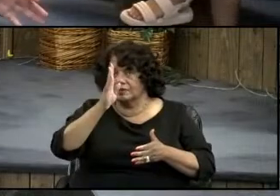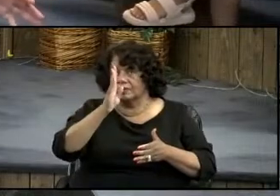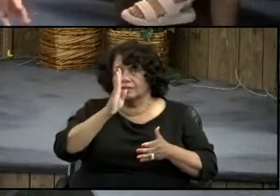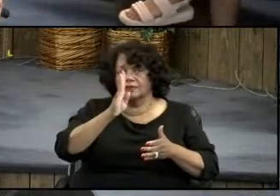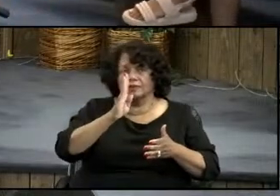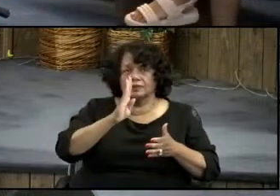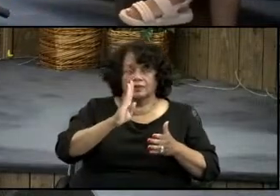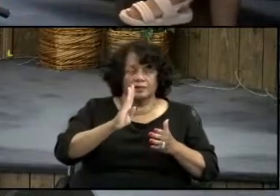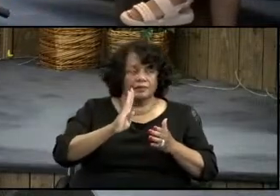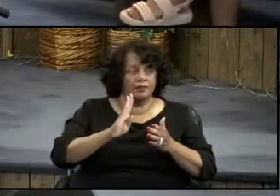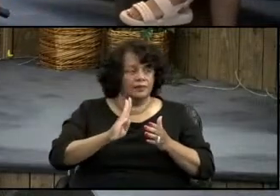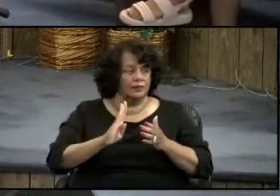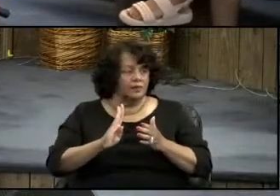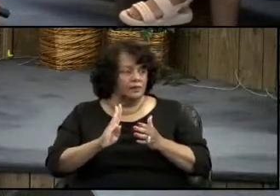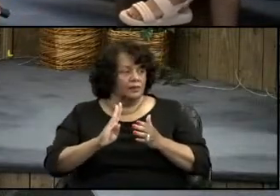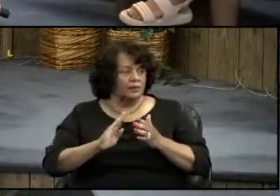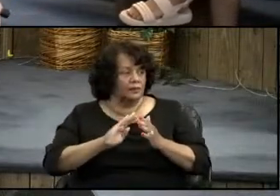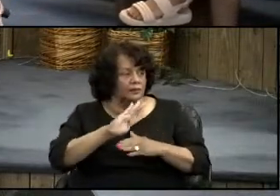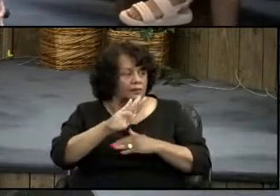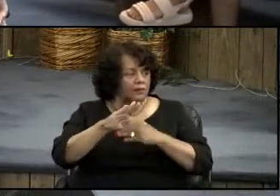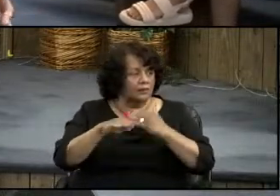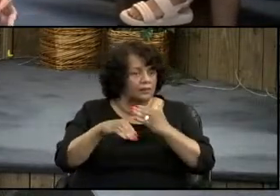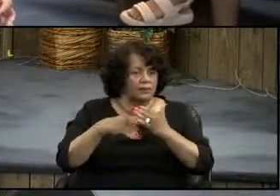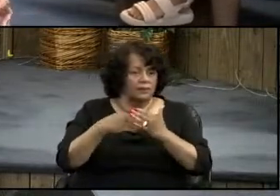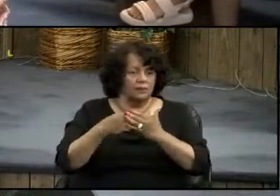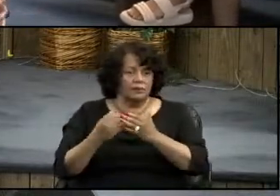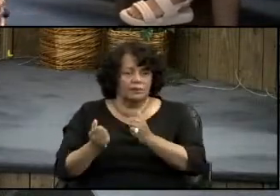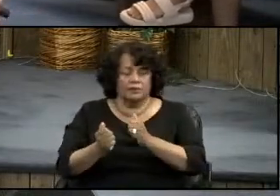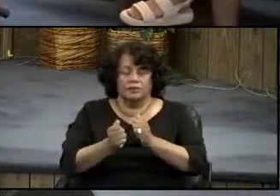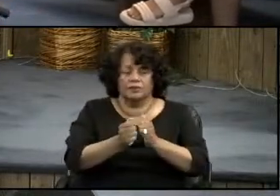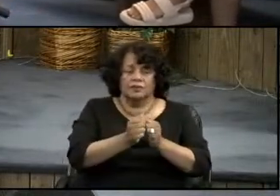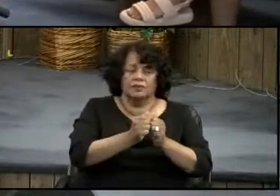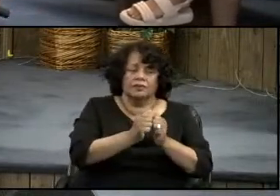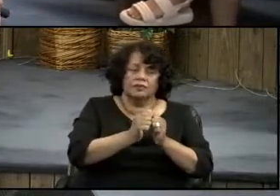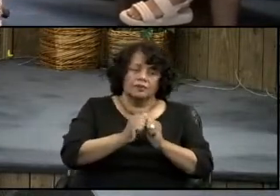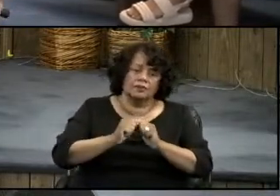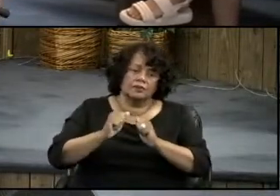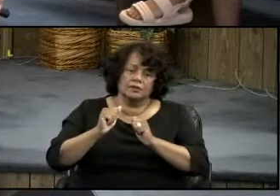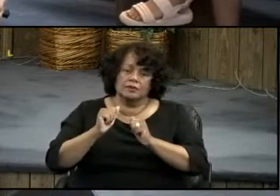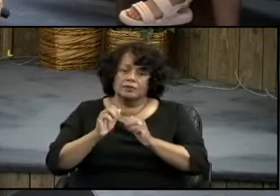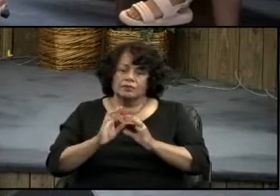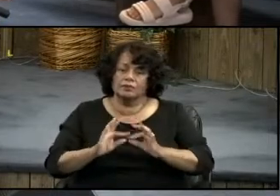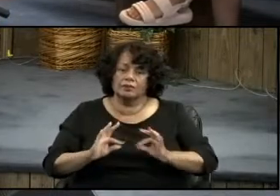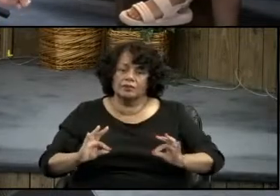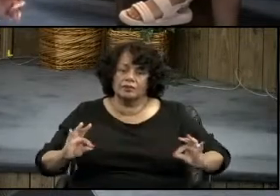God. You're all together lovely. You're all together